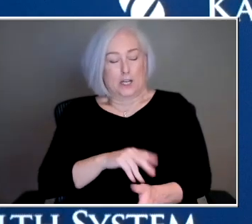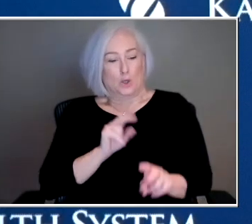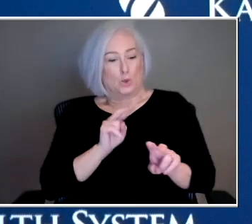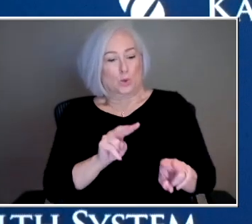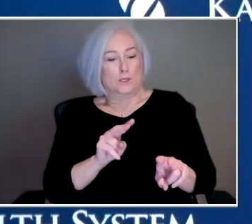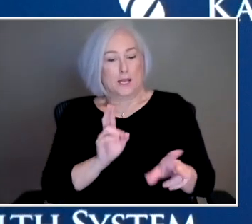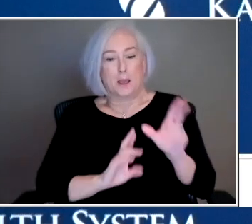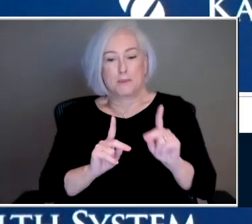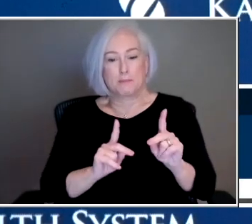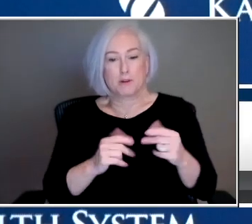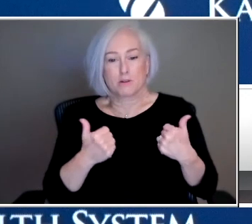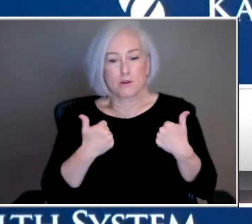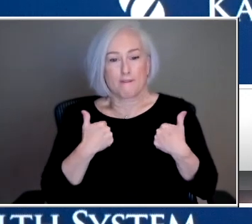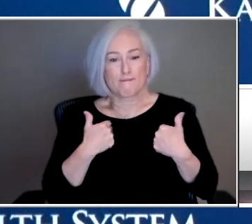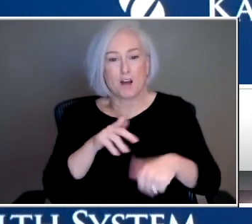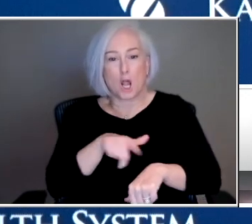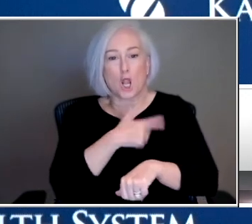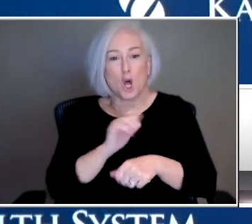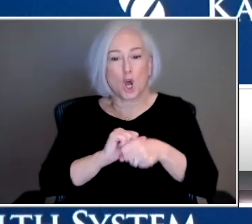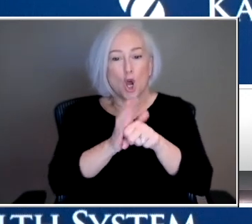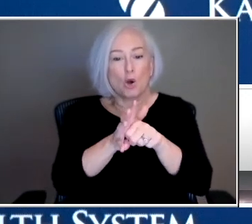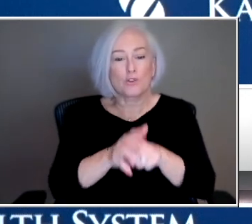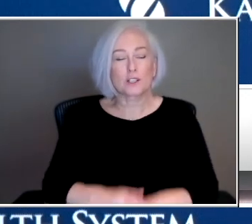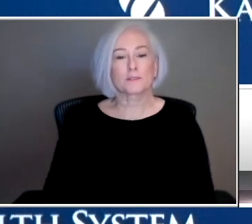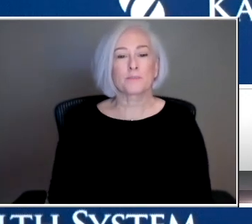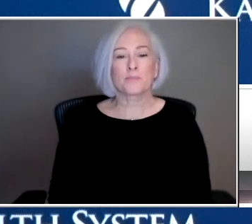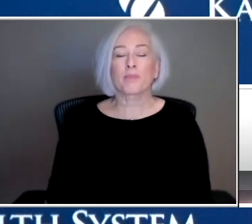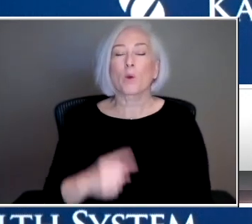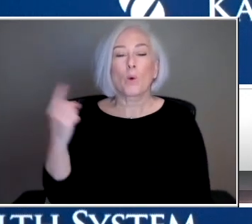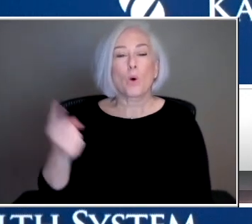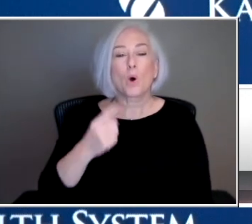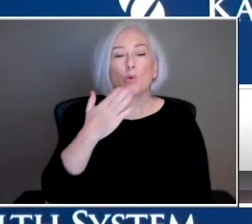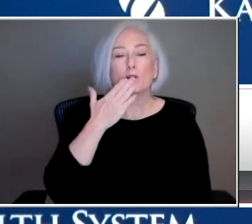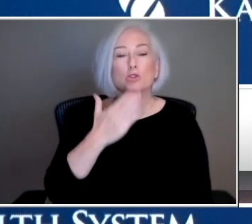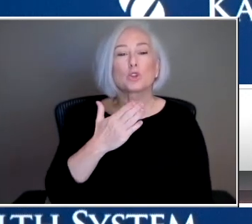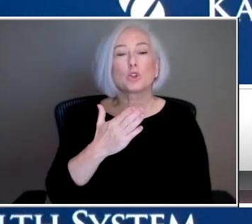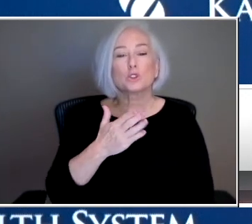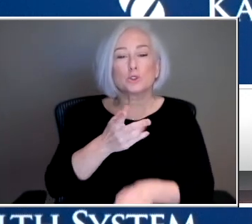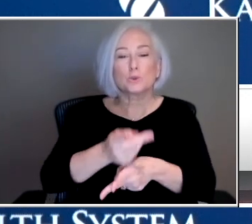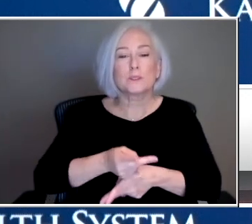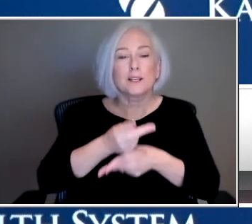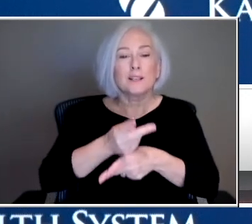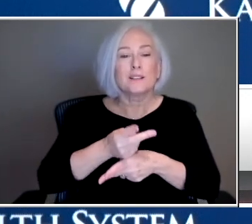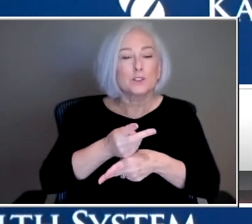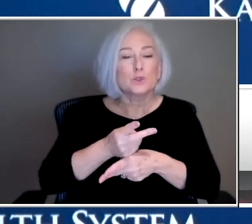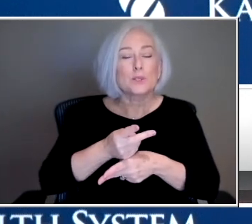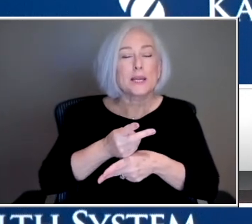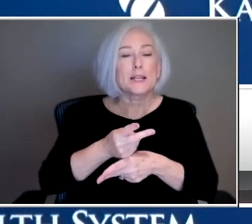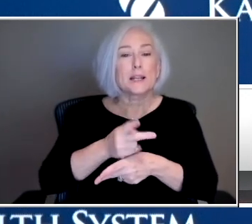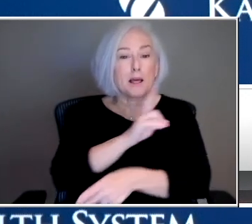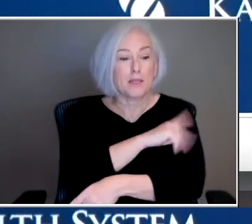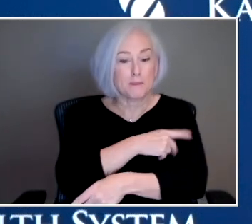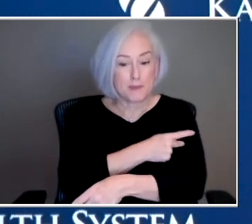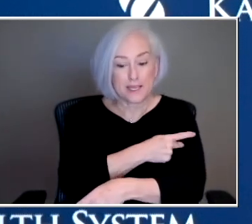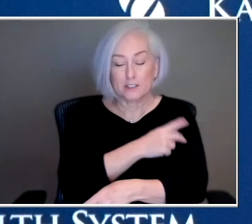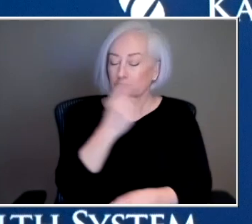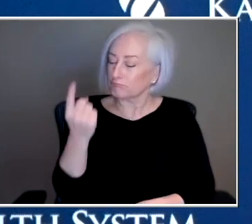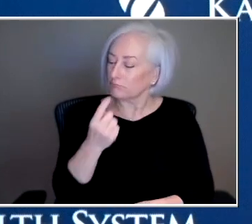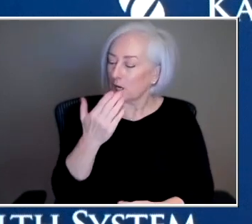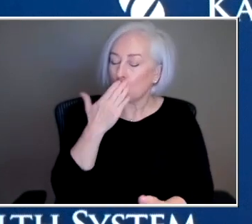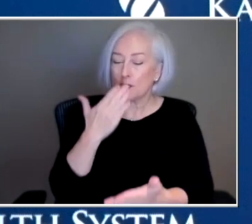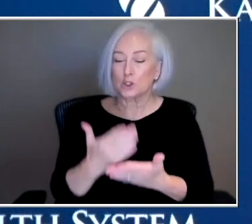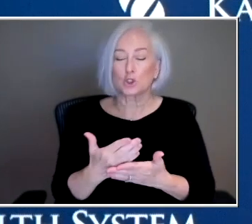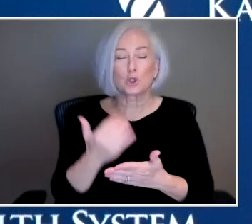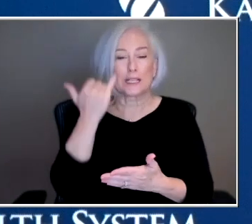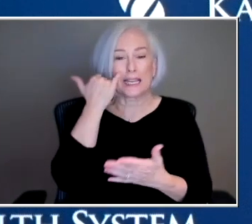it's always good to treat the patients, and of course, it's always good when they recover from their acute illness. But